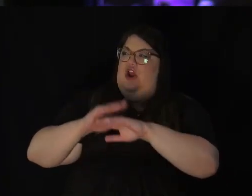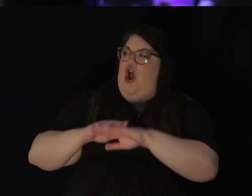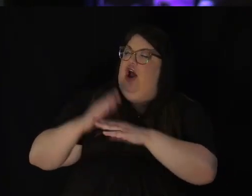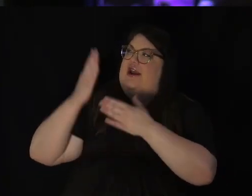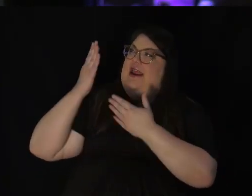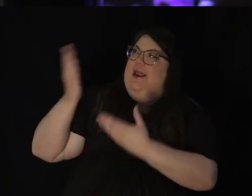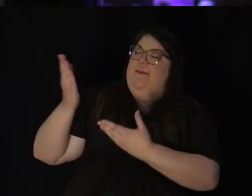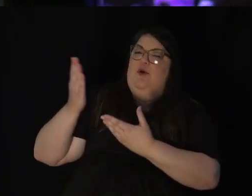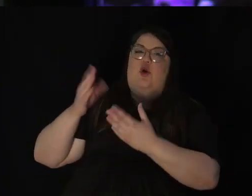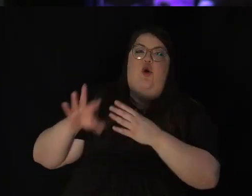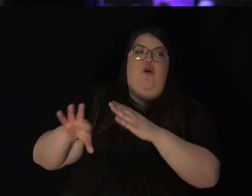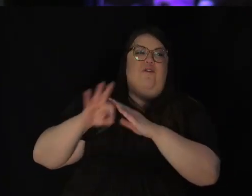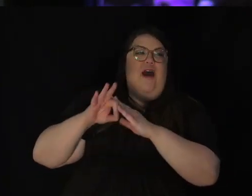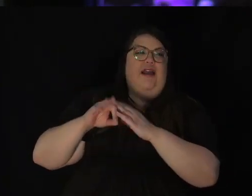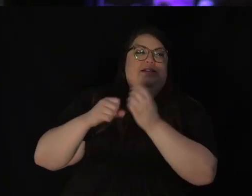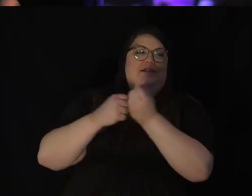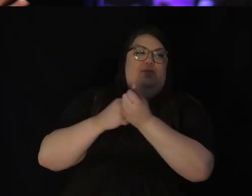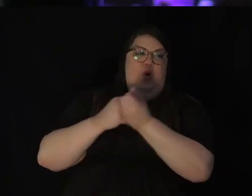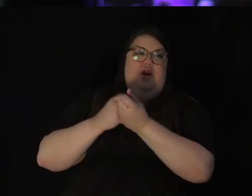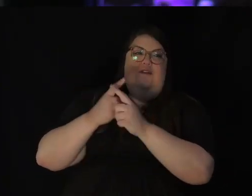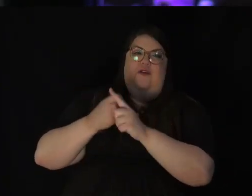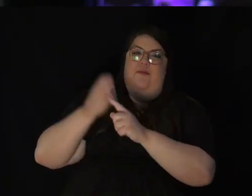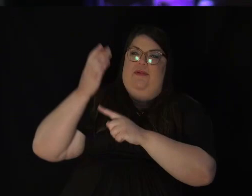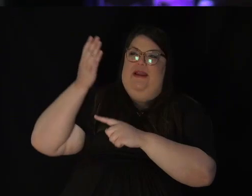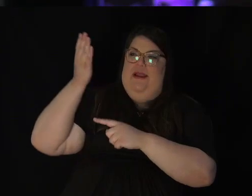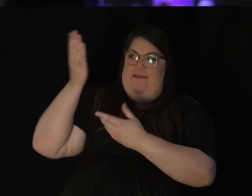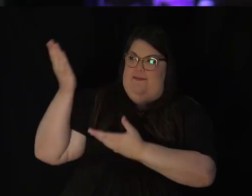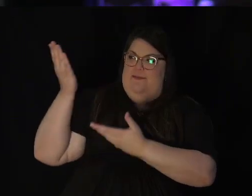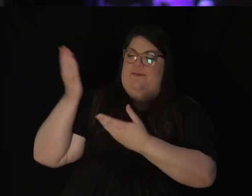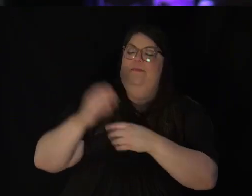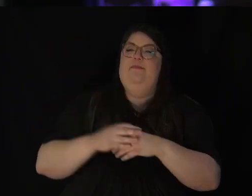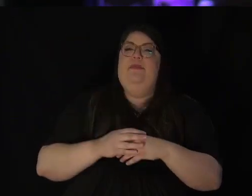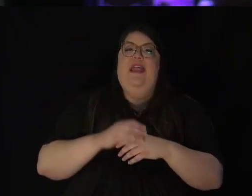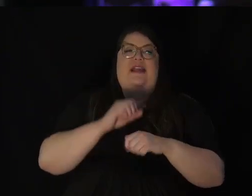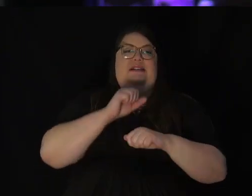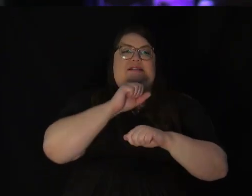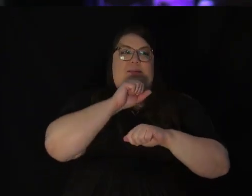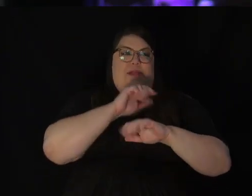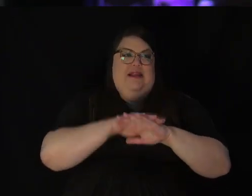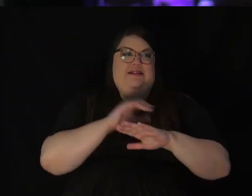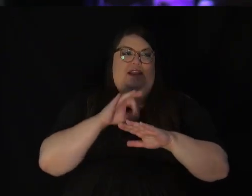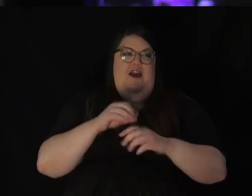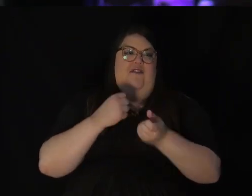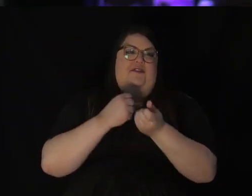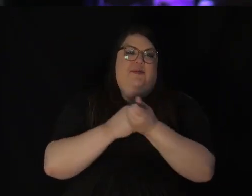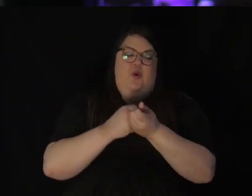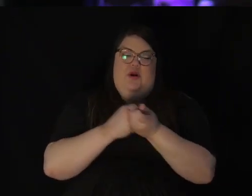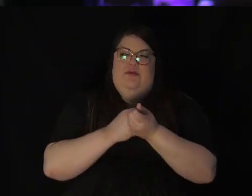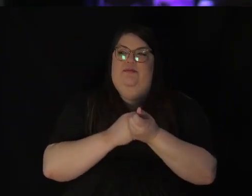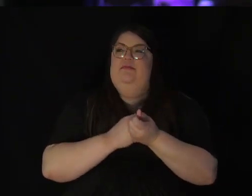find support in him. It's a blessing of support,